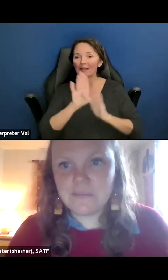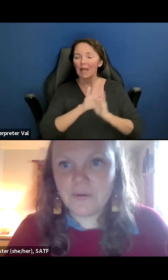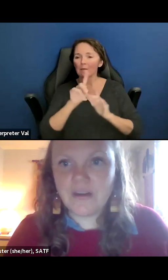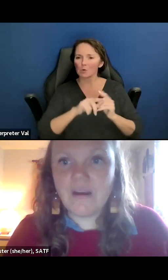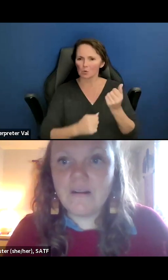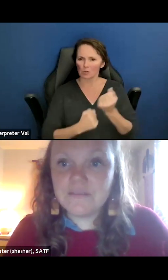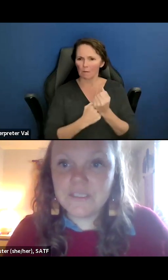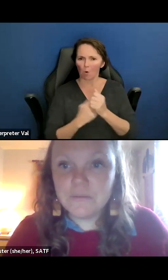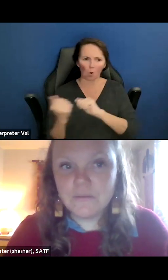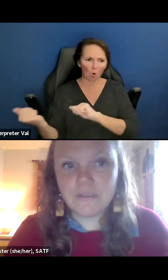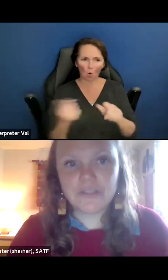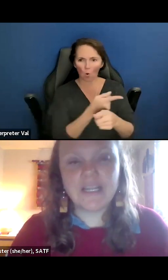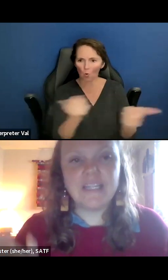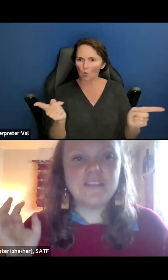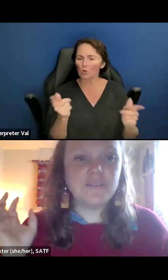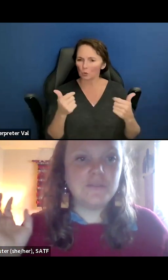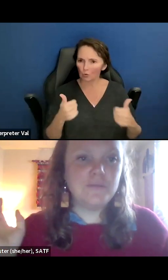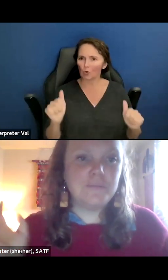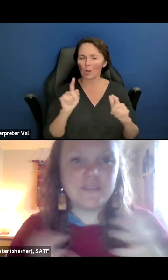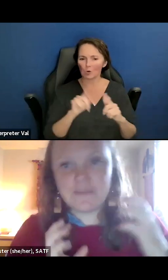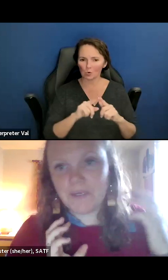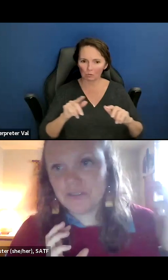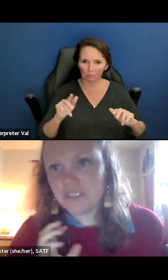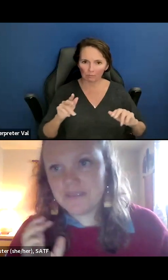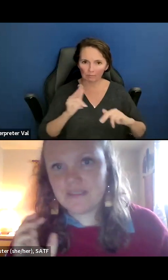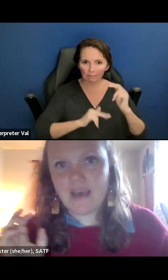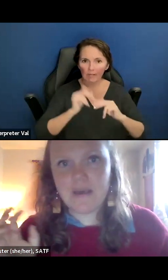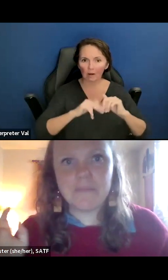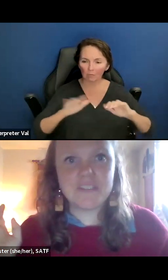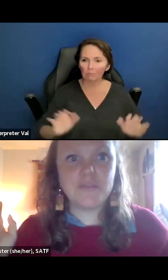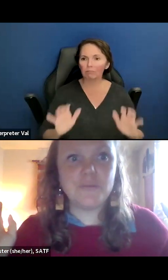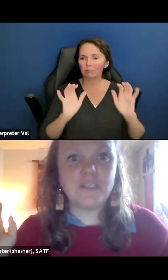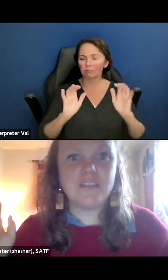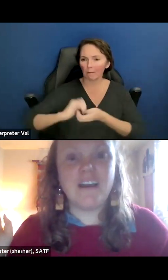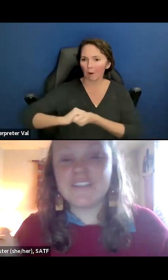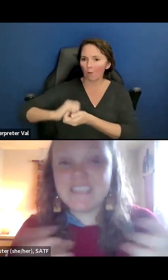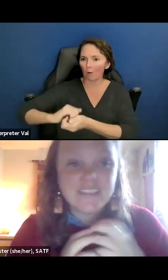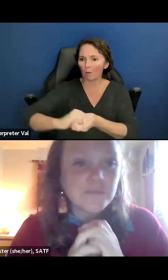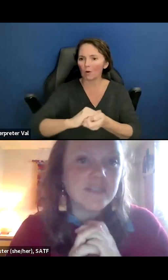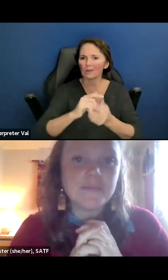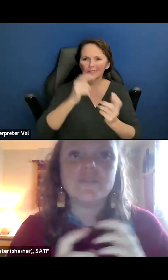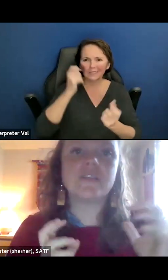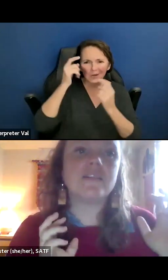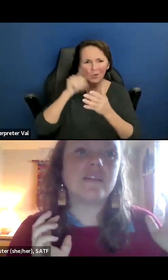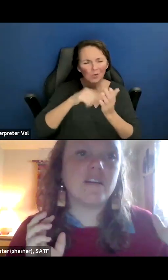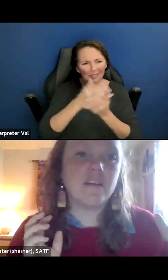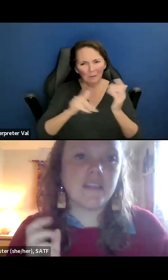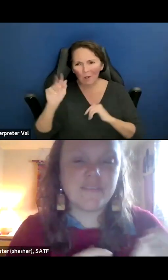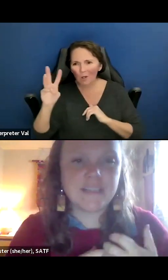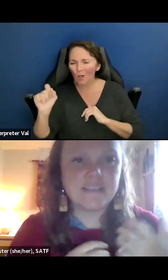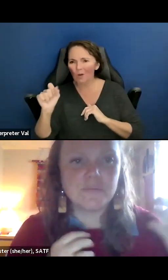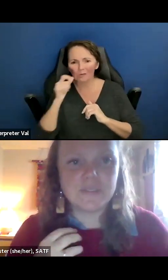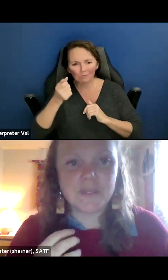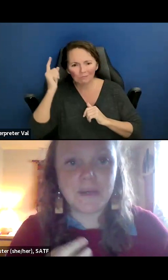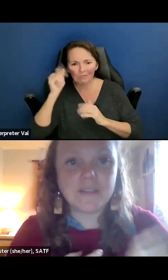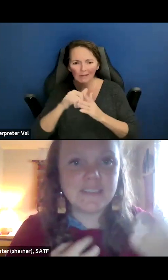really support all of you who are trying to build these partnerships, to understand what some of those laws are that